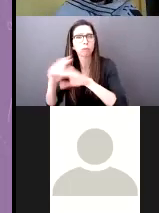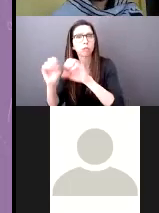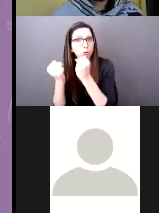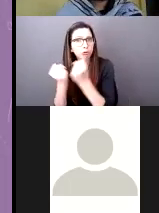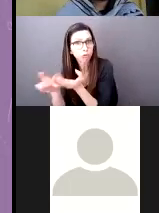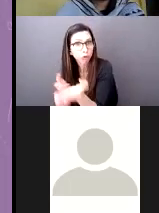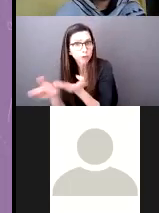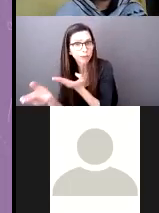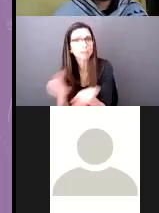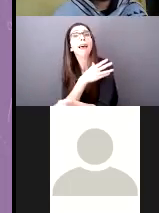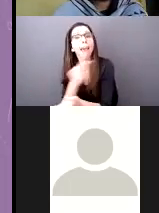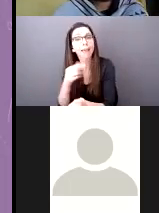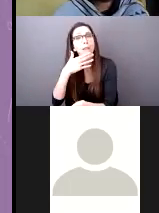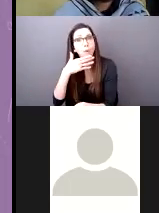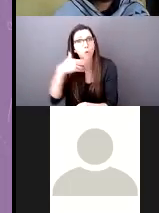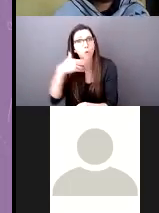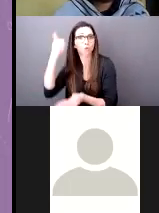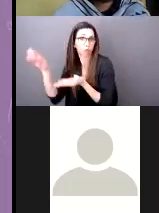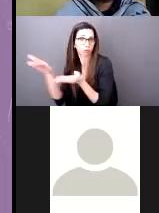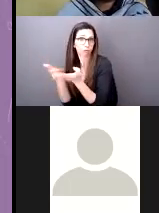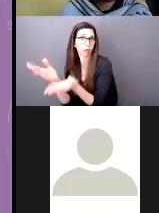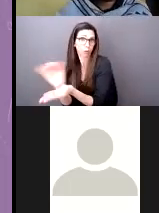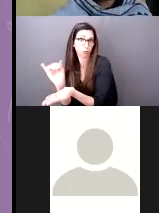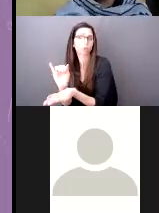geriatric sectors as well.